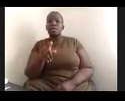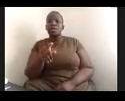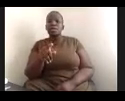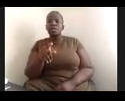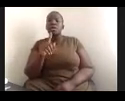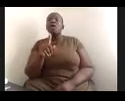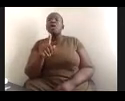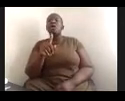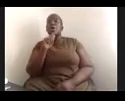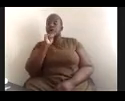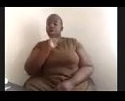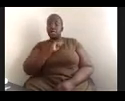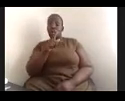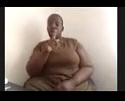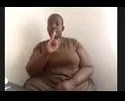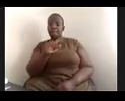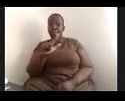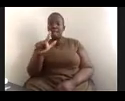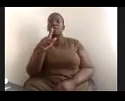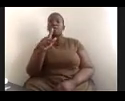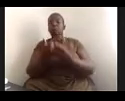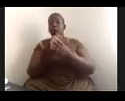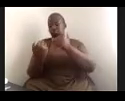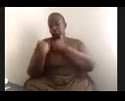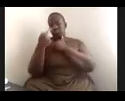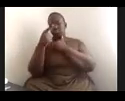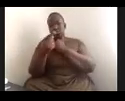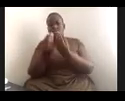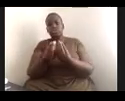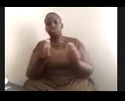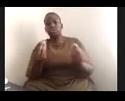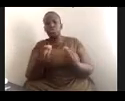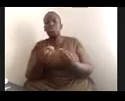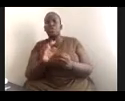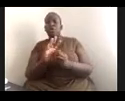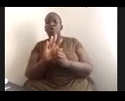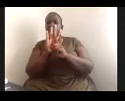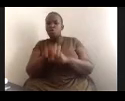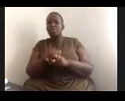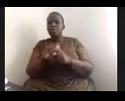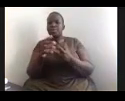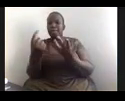that the original bill protected children from forced marriages.